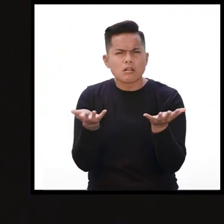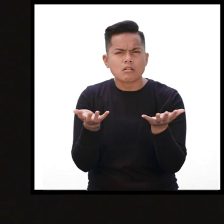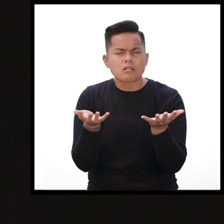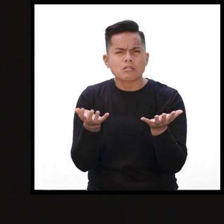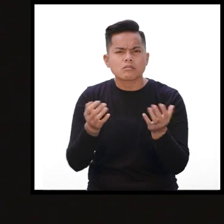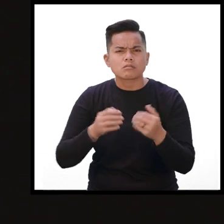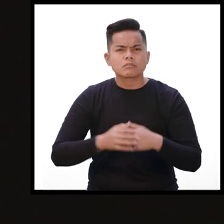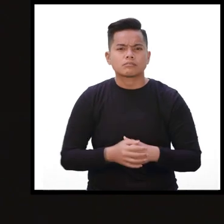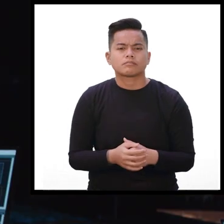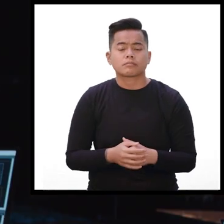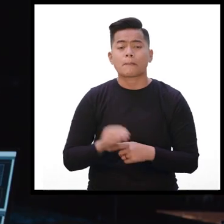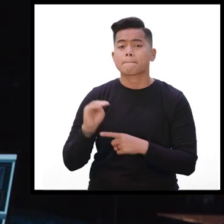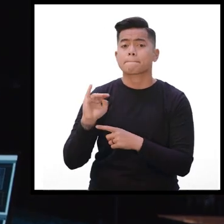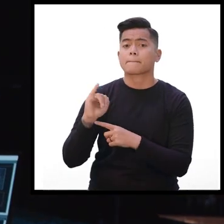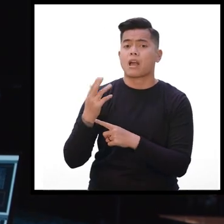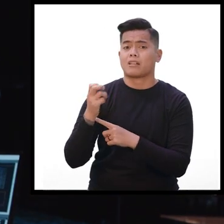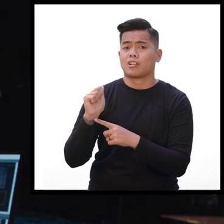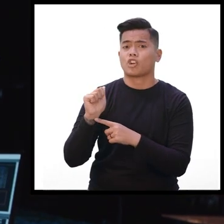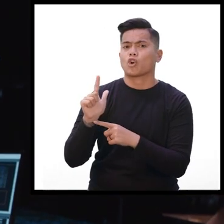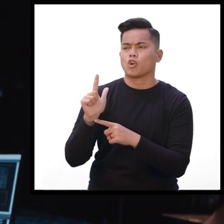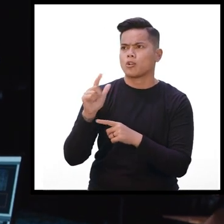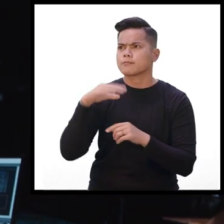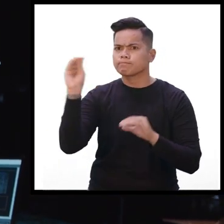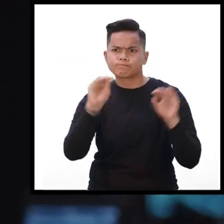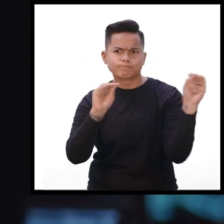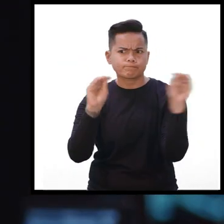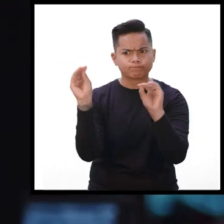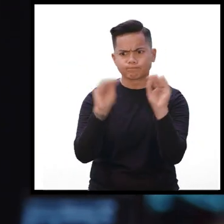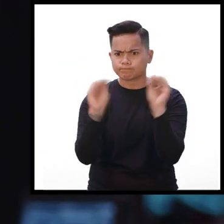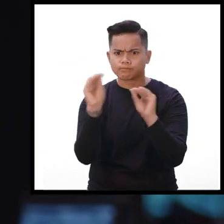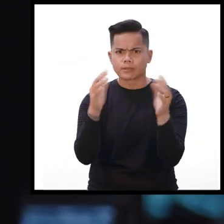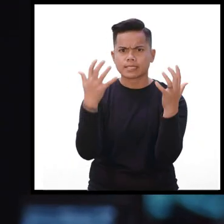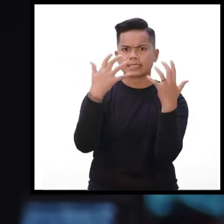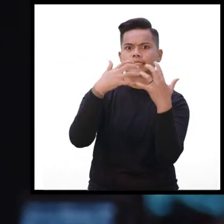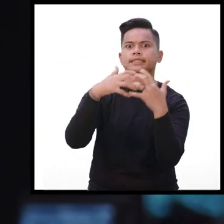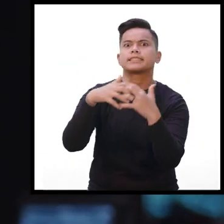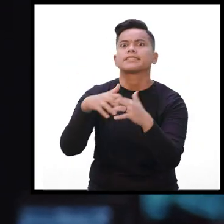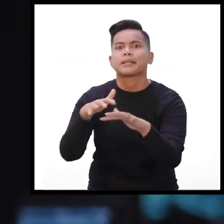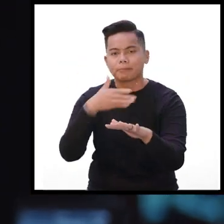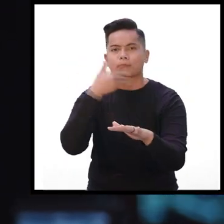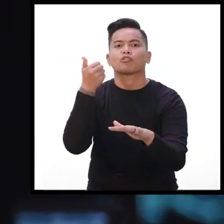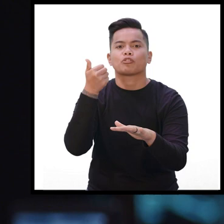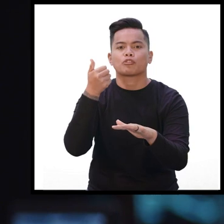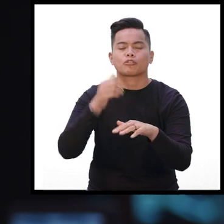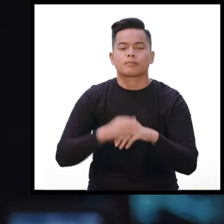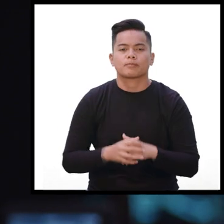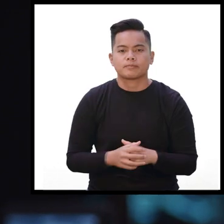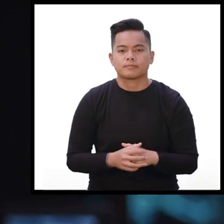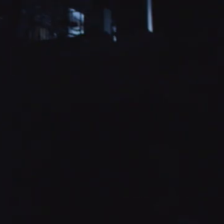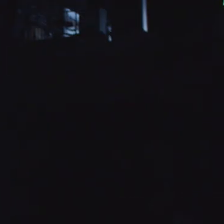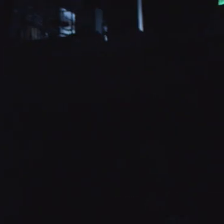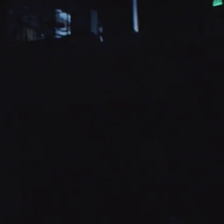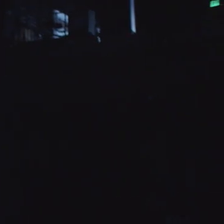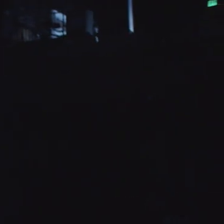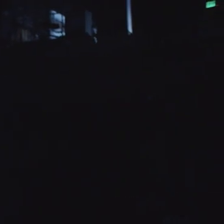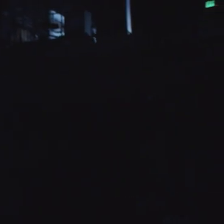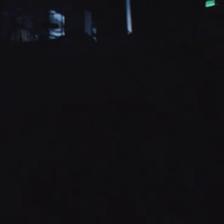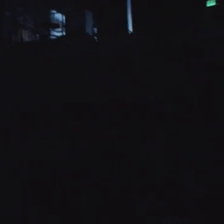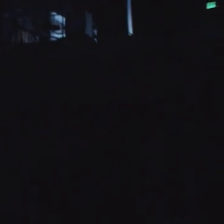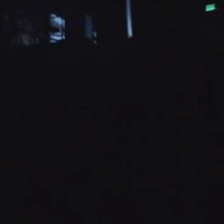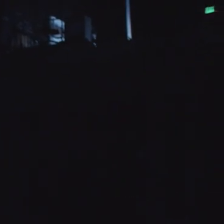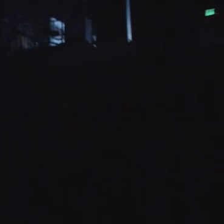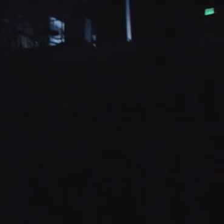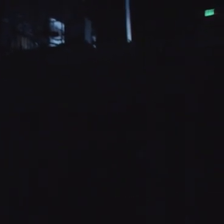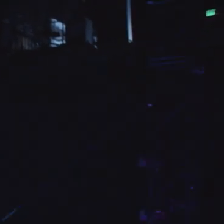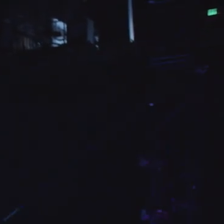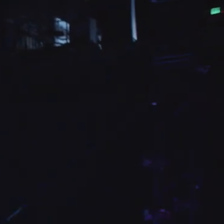dance sound like? When we put all of that into the work gets better. Michael Magg, video projection